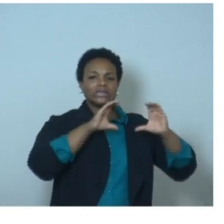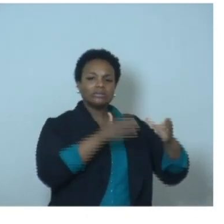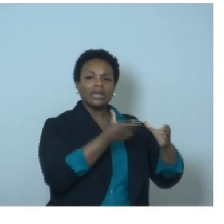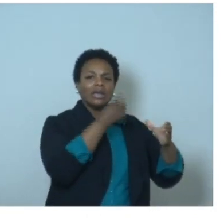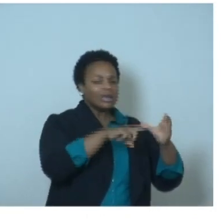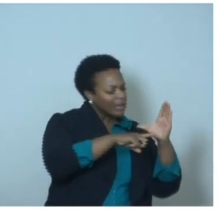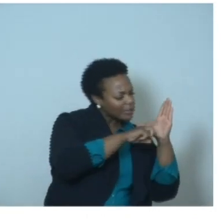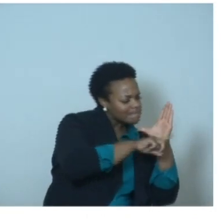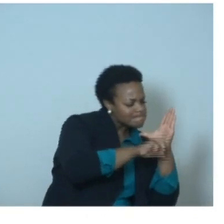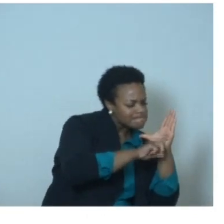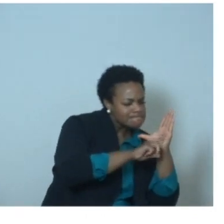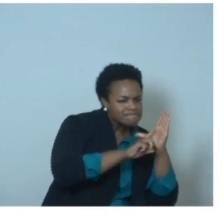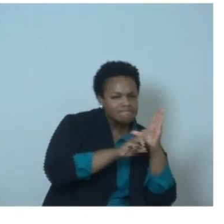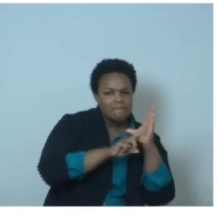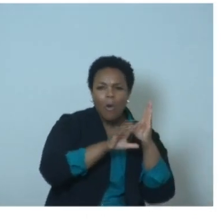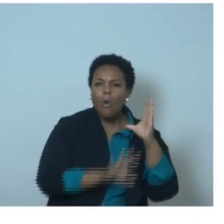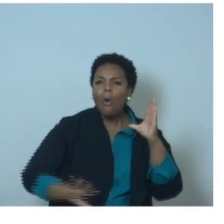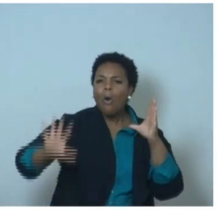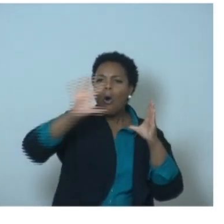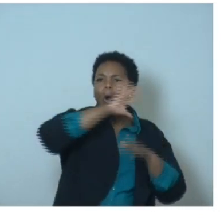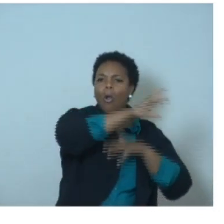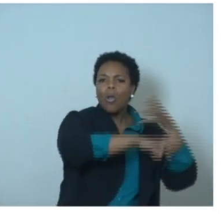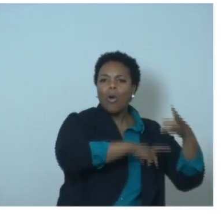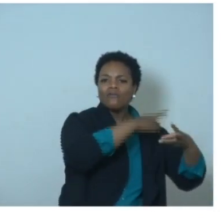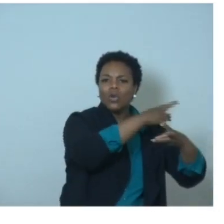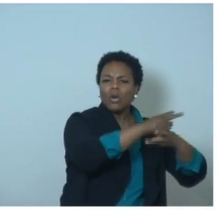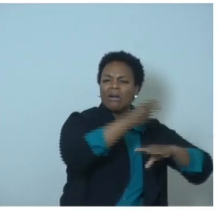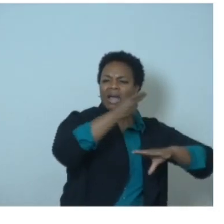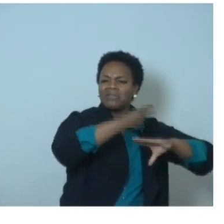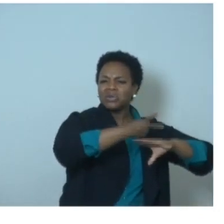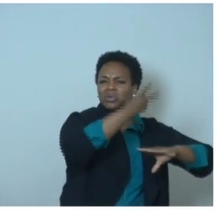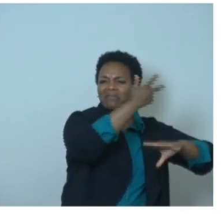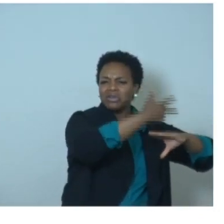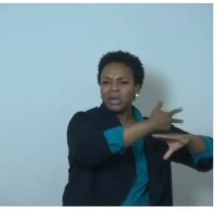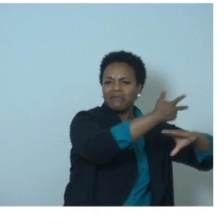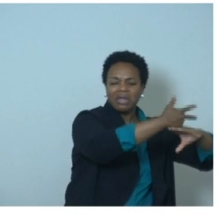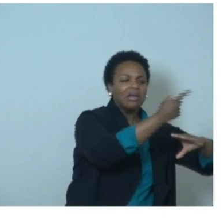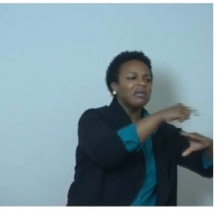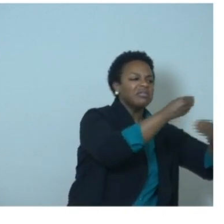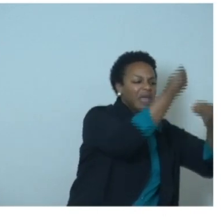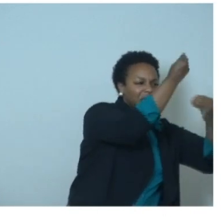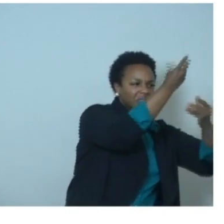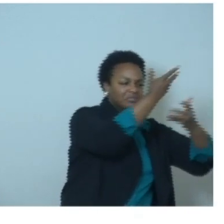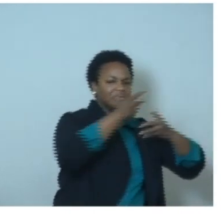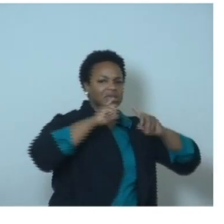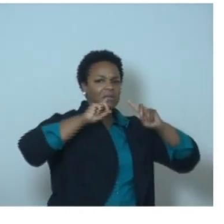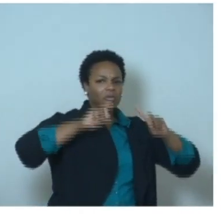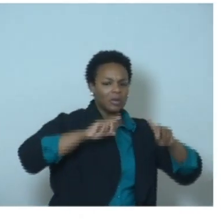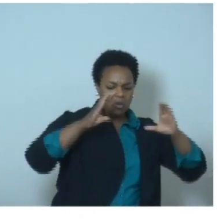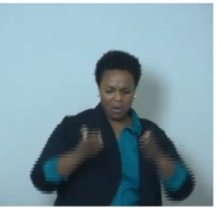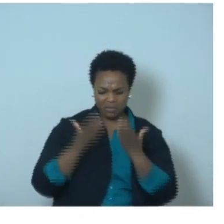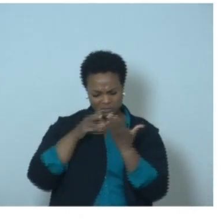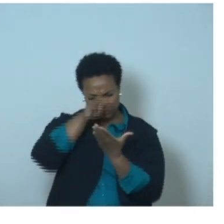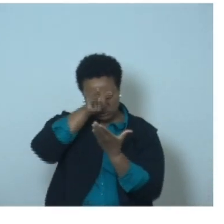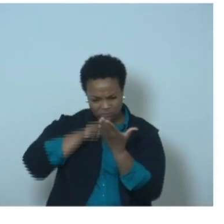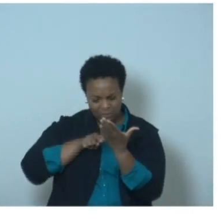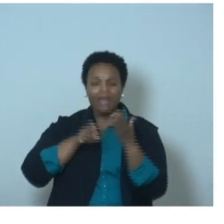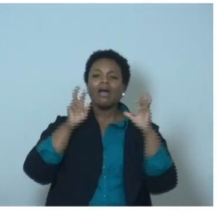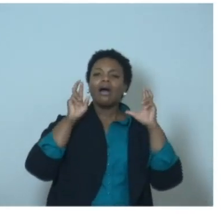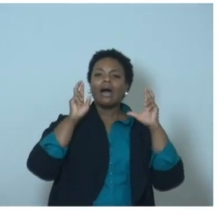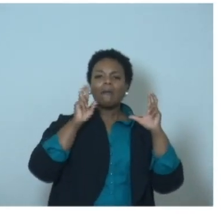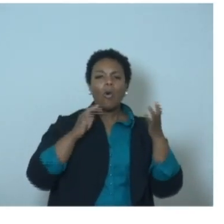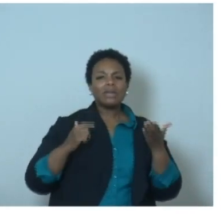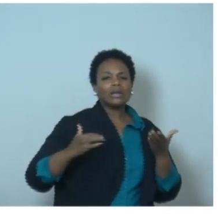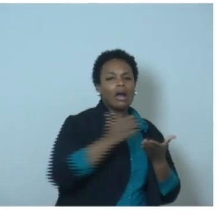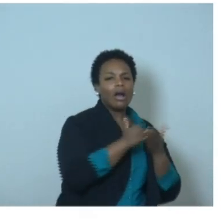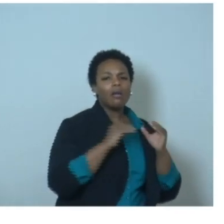Every other day, they send out a big report of abstracts of everything. We're watching it all. We're hoping to get more data, as I mentioned earlier, on kids, so